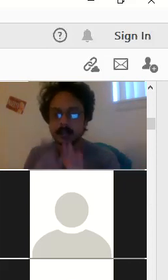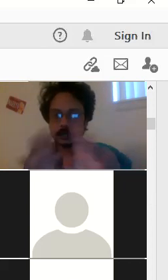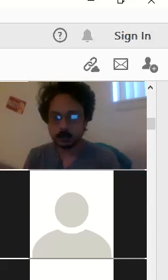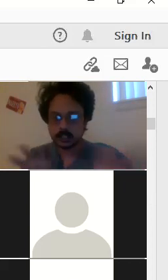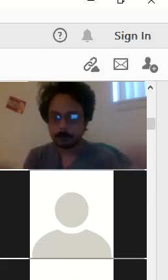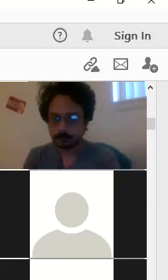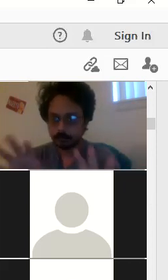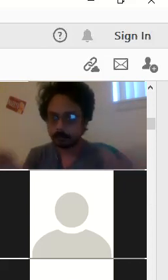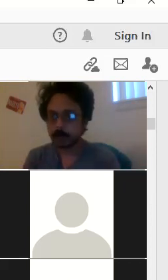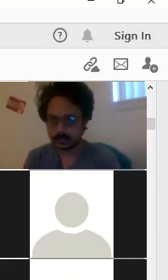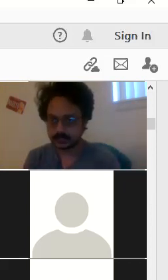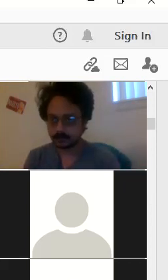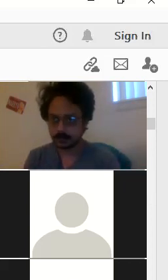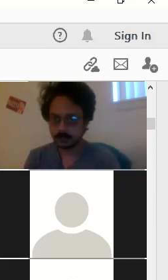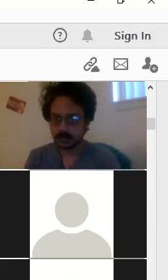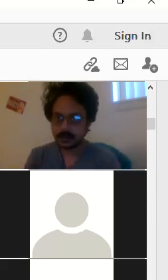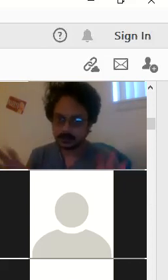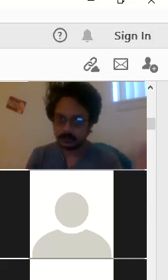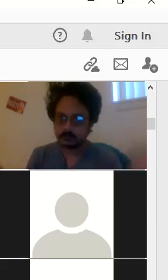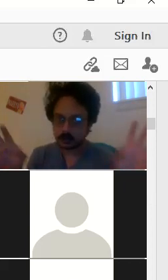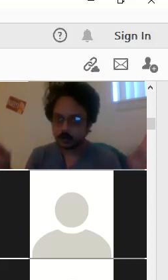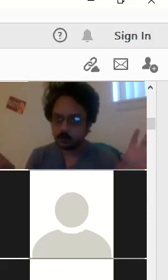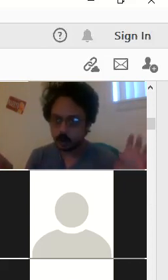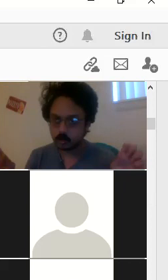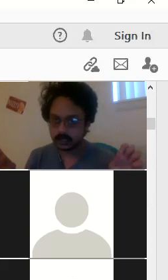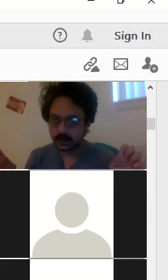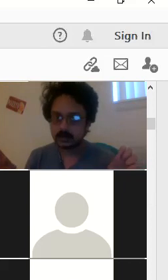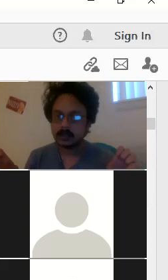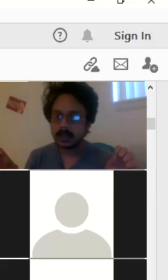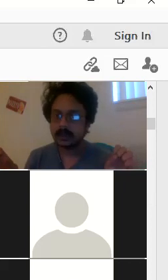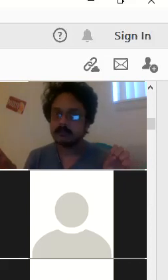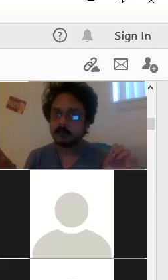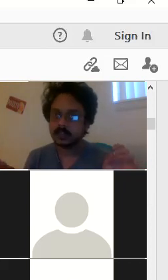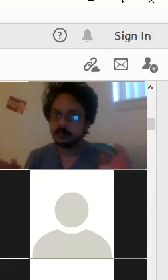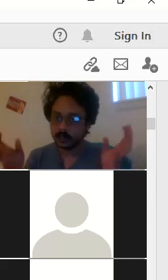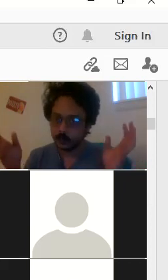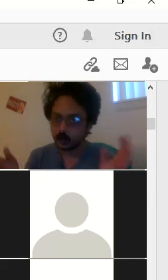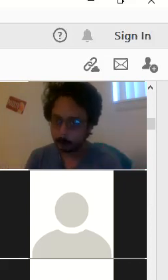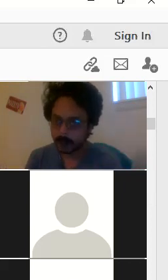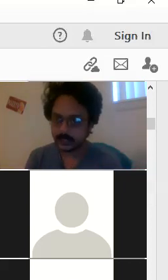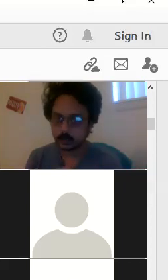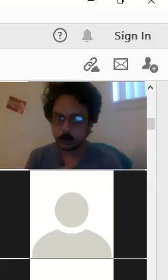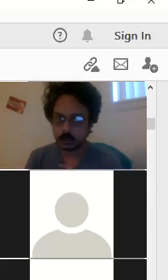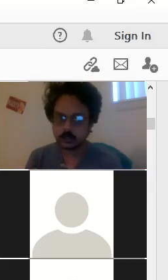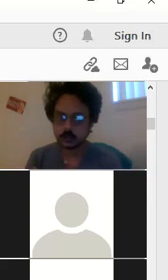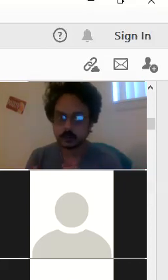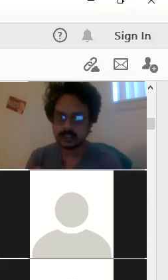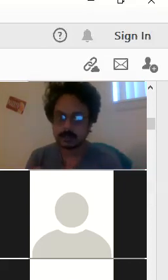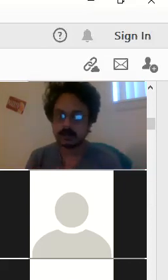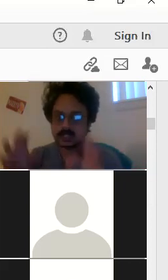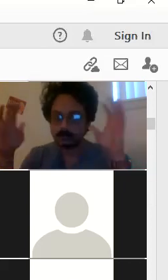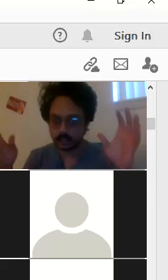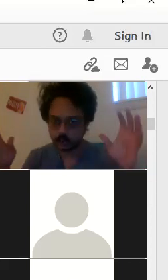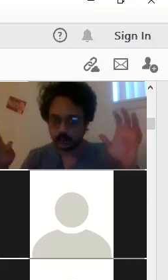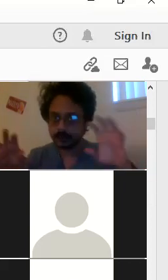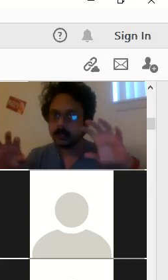array into some parts. And then we are going to work on that and whether we need to combine it or not. So for